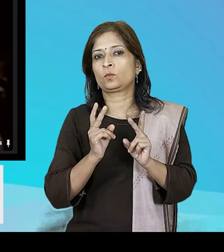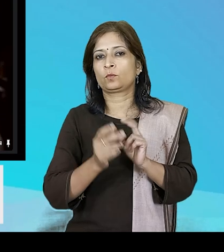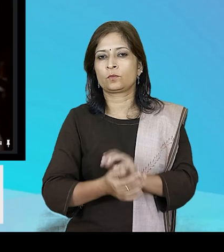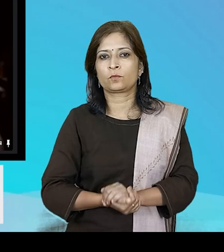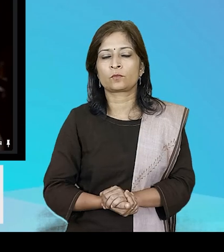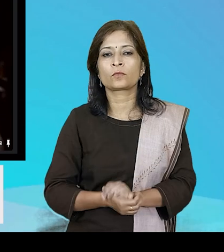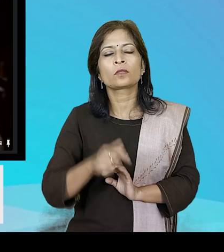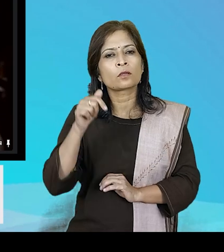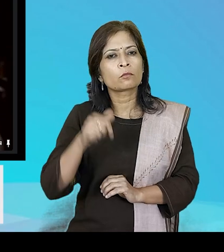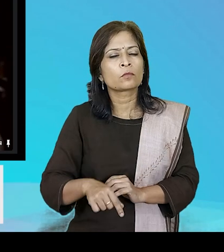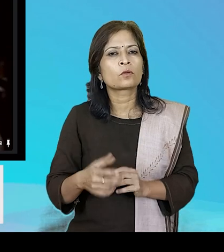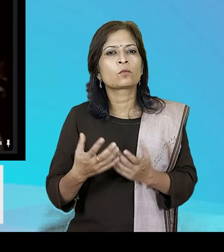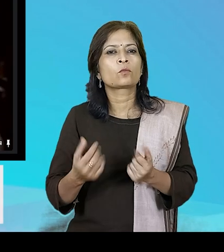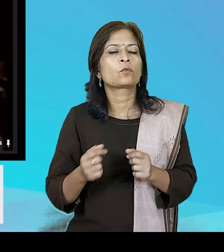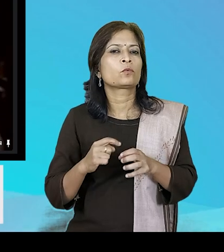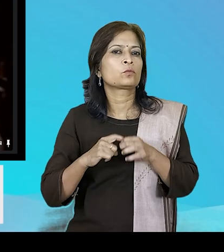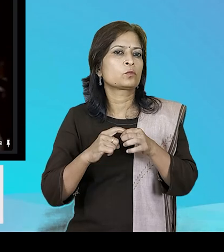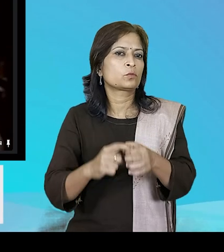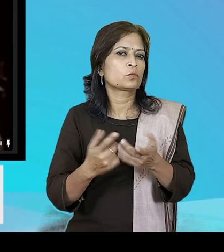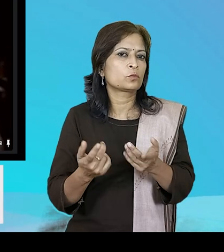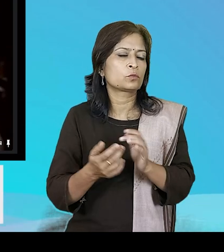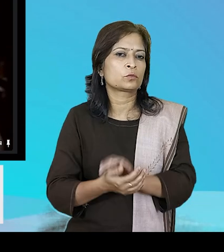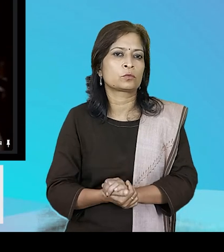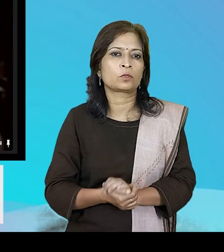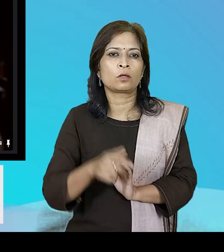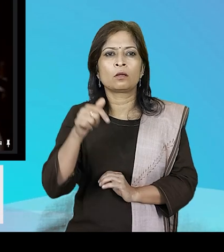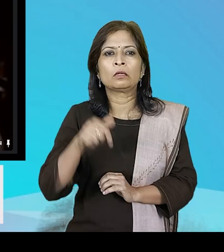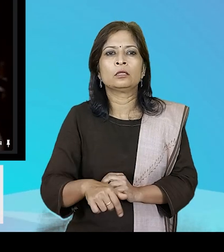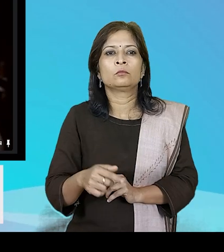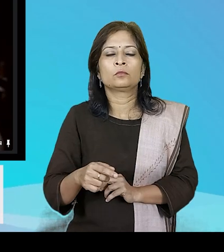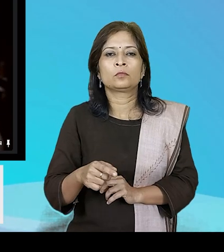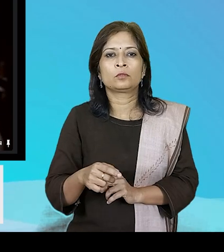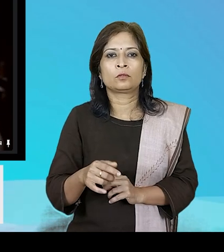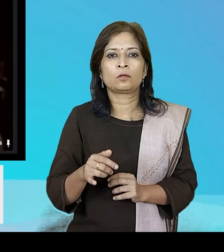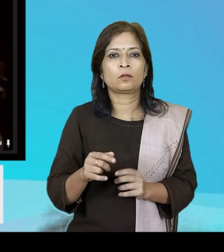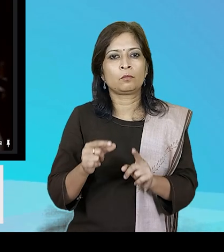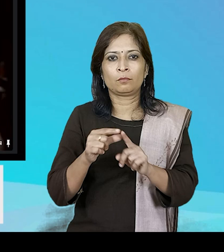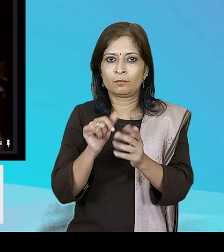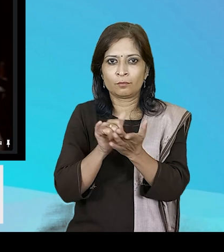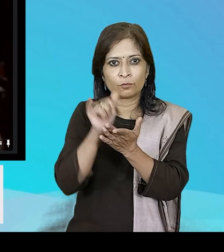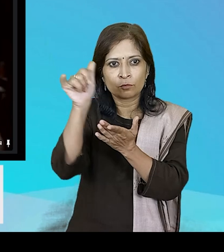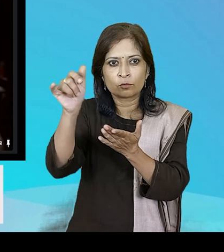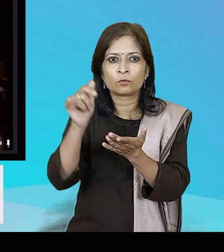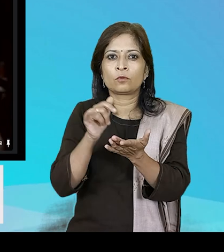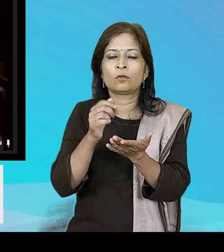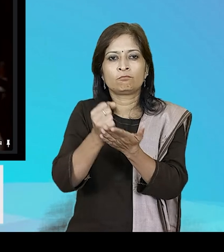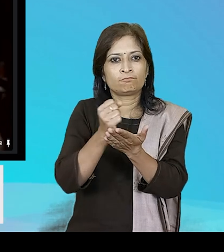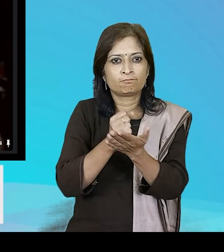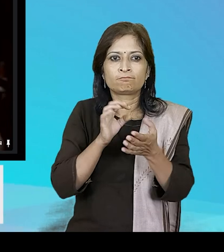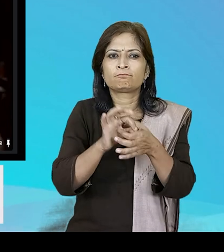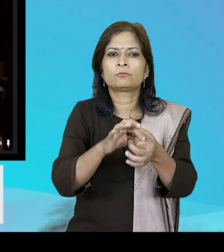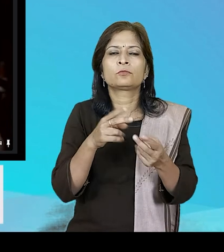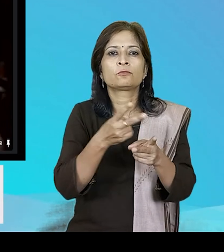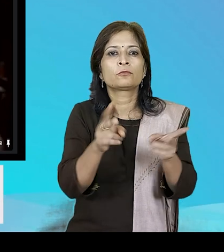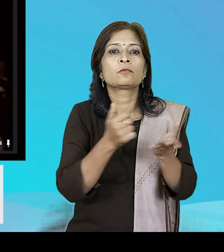Okay. Ma'am, I would want to know what are the different type of services provided related to